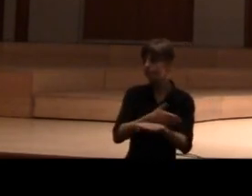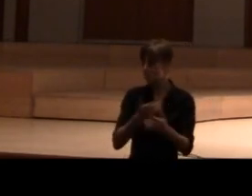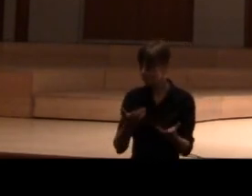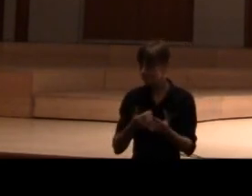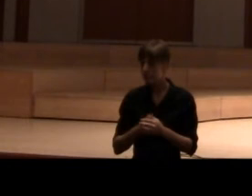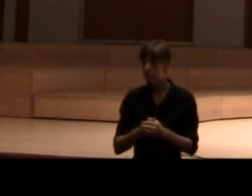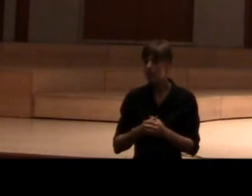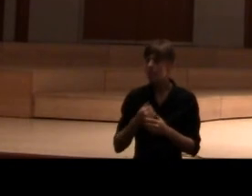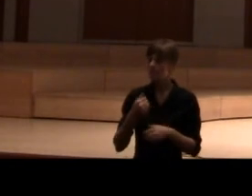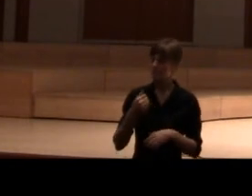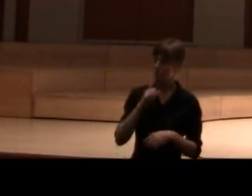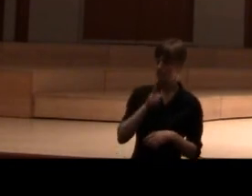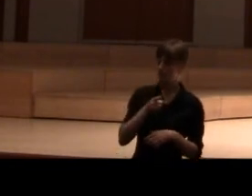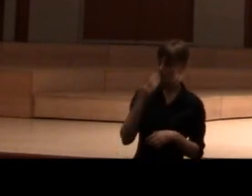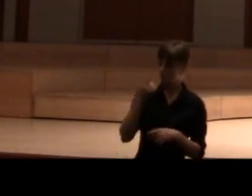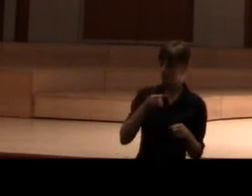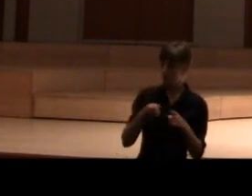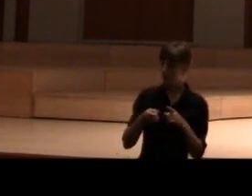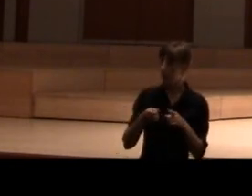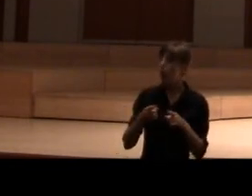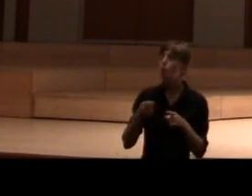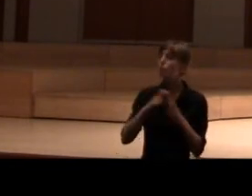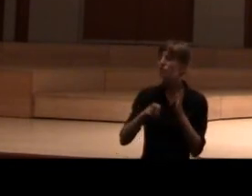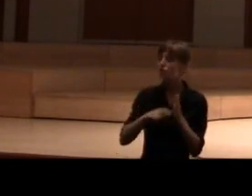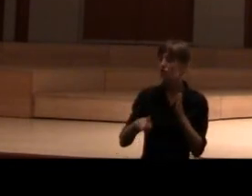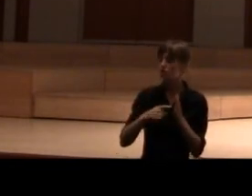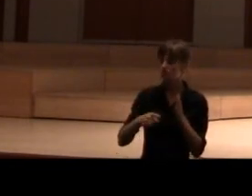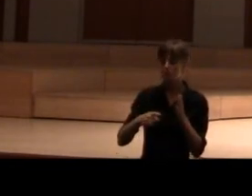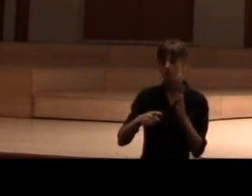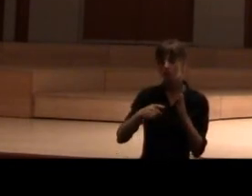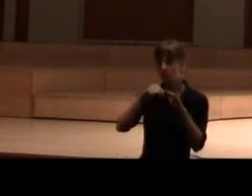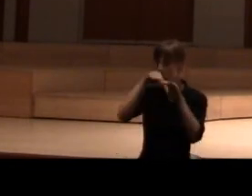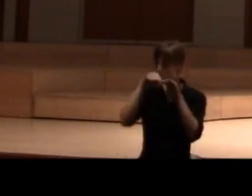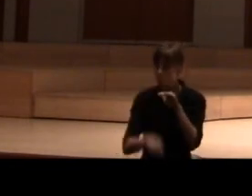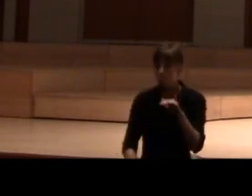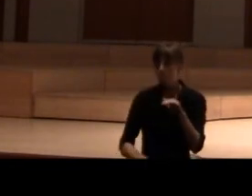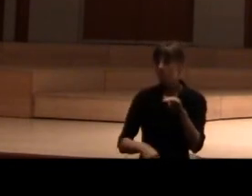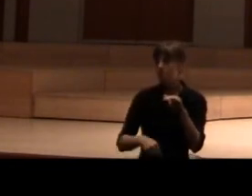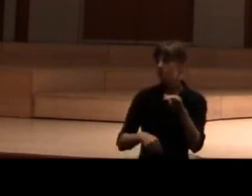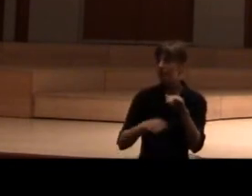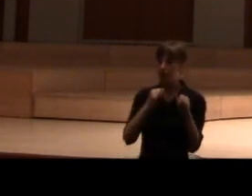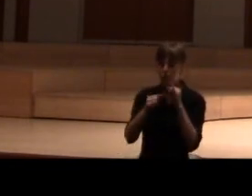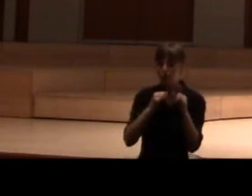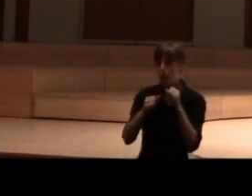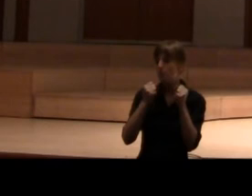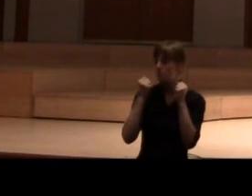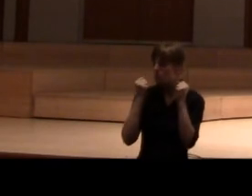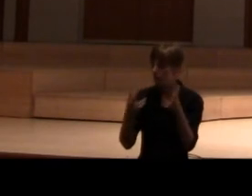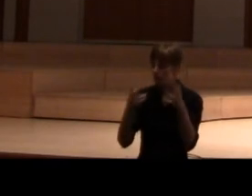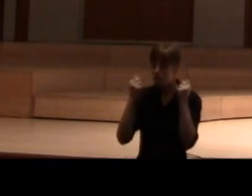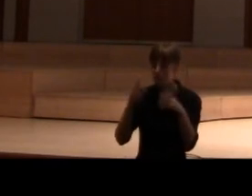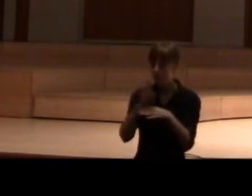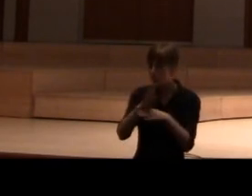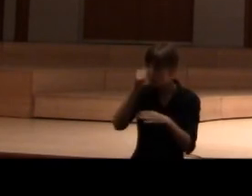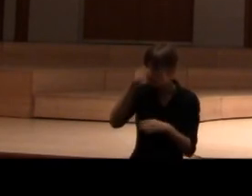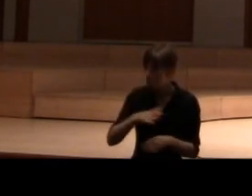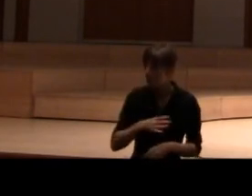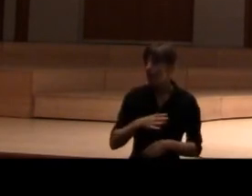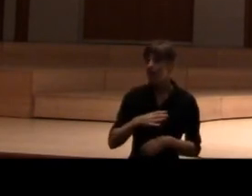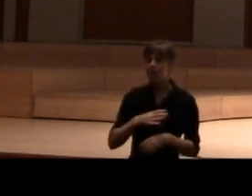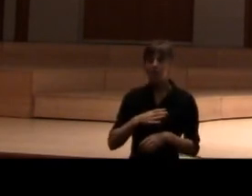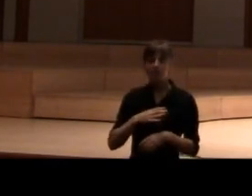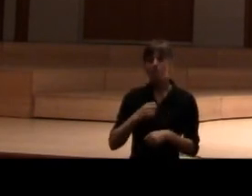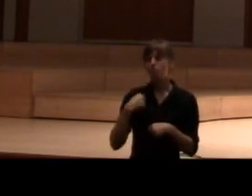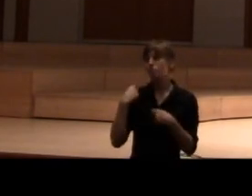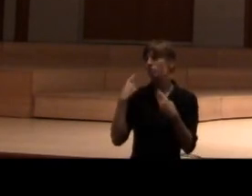this book was incredible and extensive. He interviewed hundreds of educators and entrepreneurs over several years, phone calls, Skype, he went to offices,